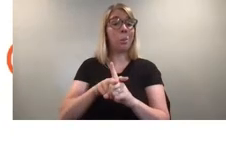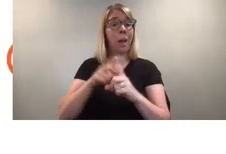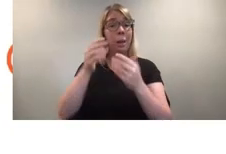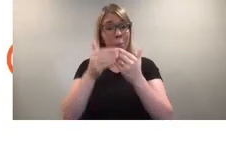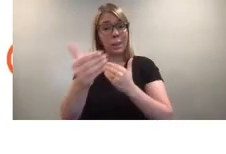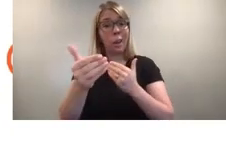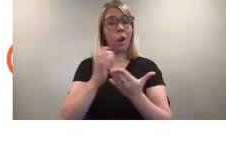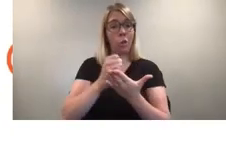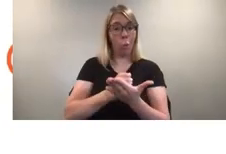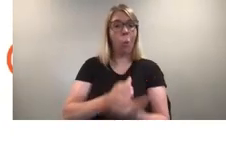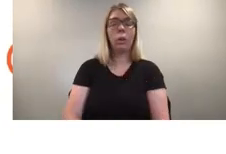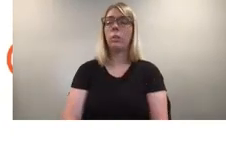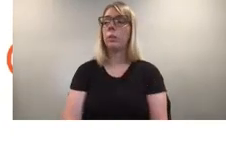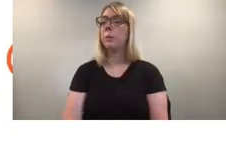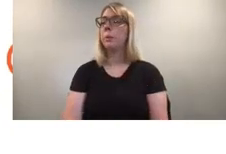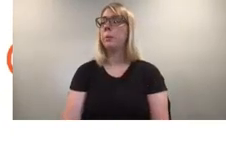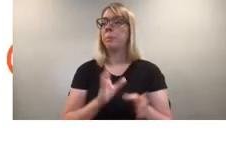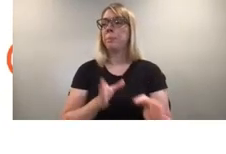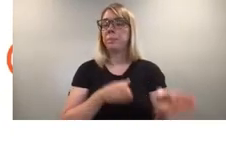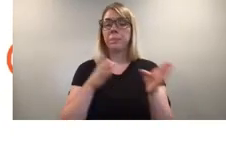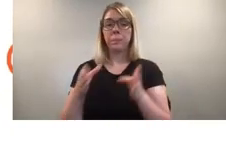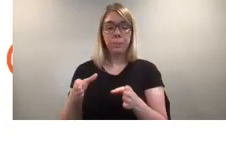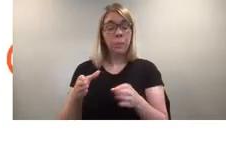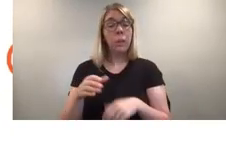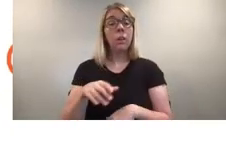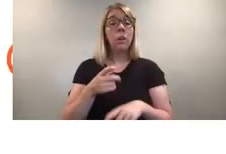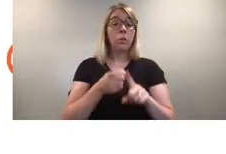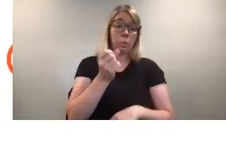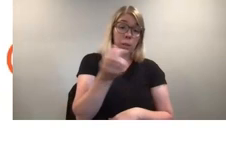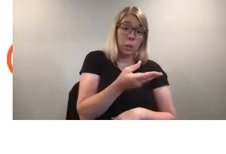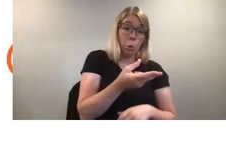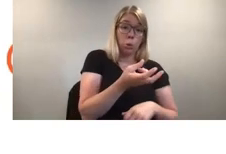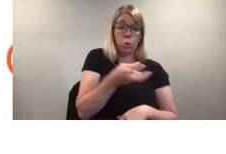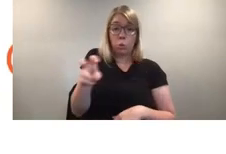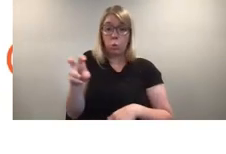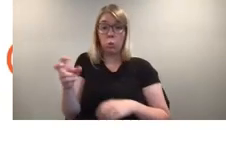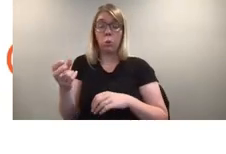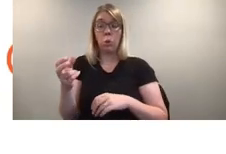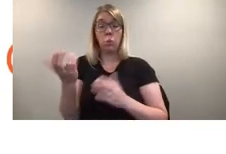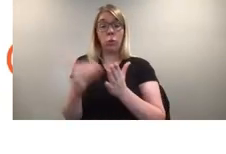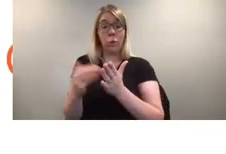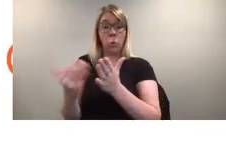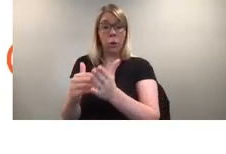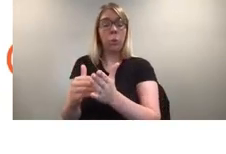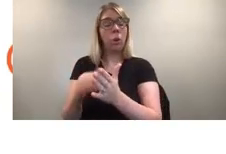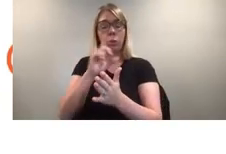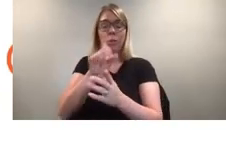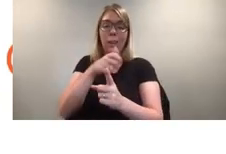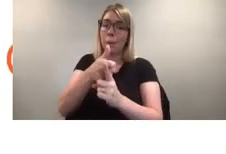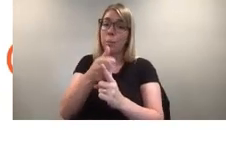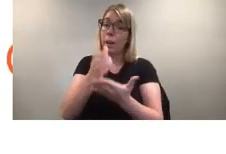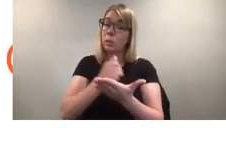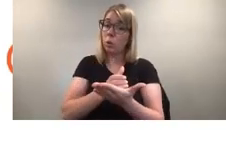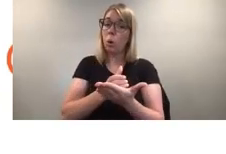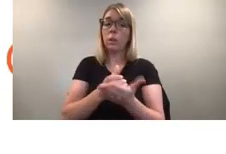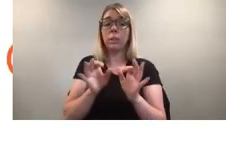So moving from disposable to renewable assignments can have a large impact on your pedagogical approach and design to a course. So it's important